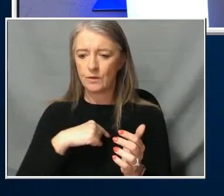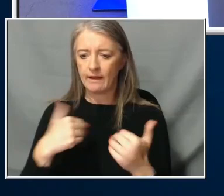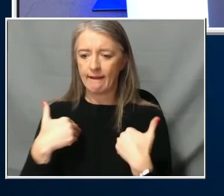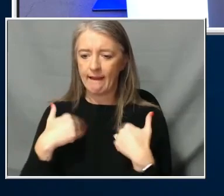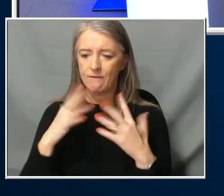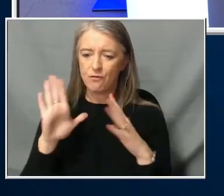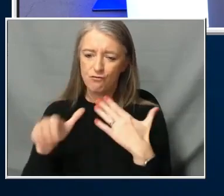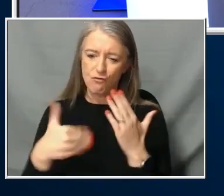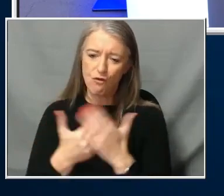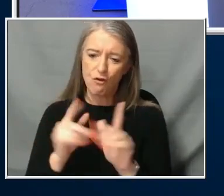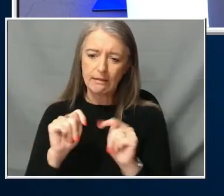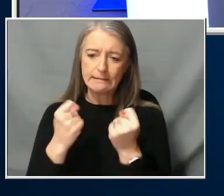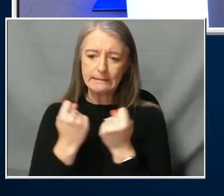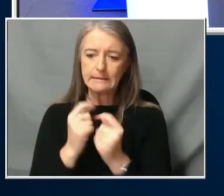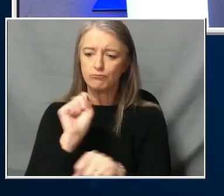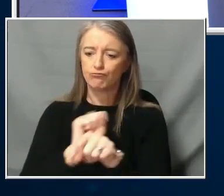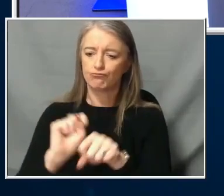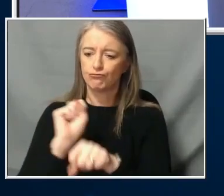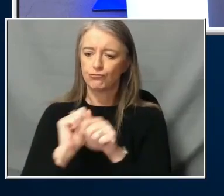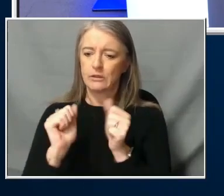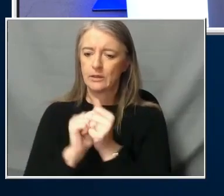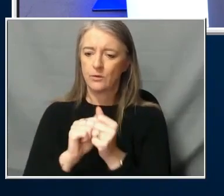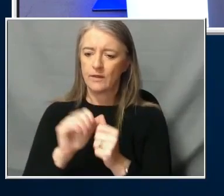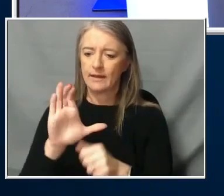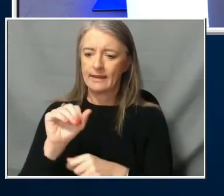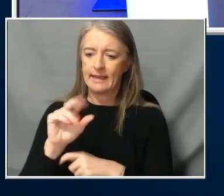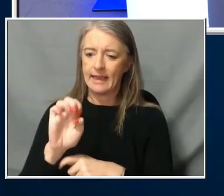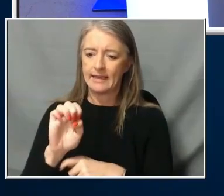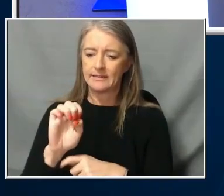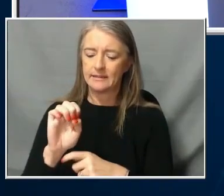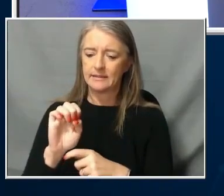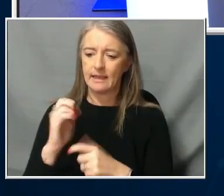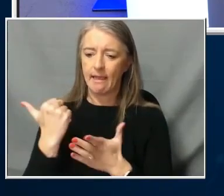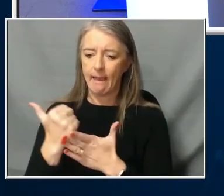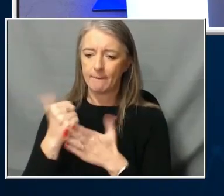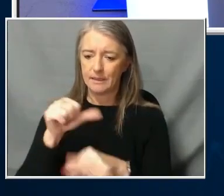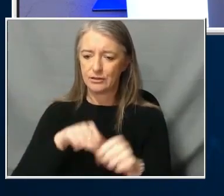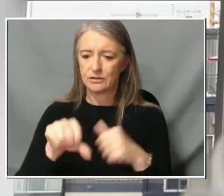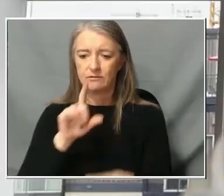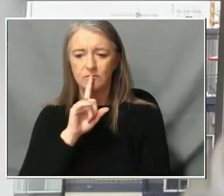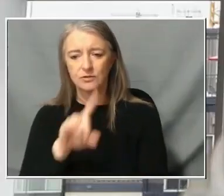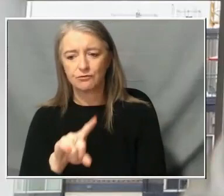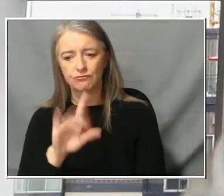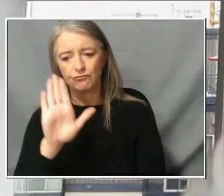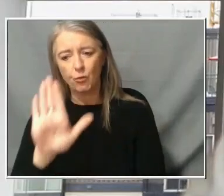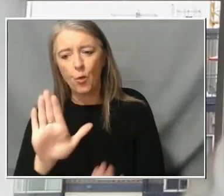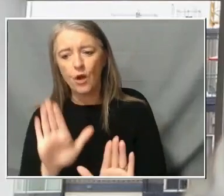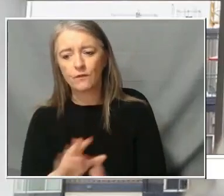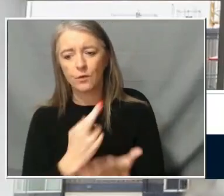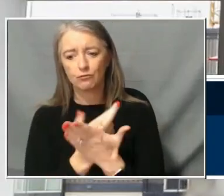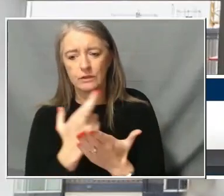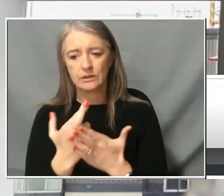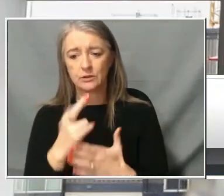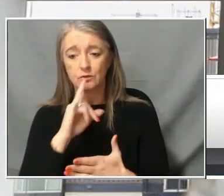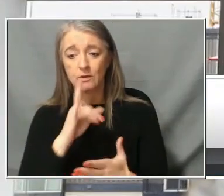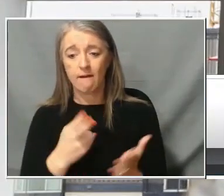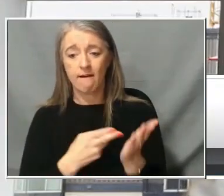whole team working on one case, bouncing ideas off each other. Yeah, it's a wonderful resource. Honestly, we